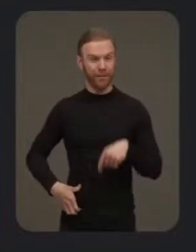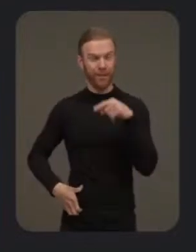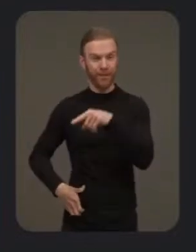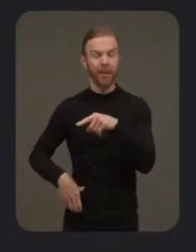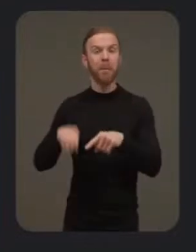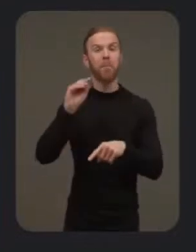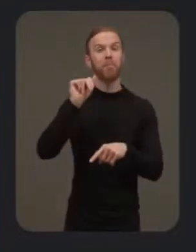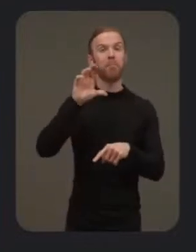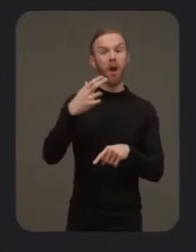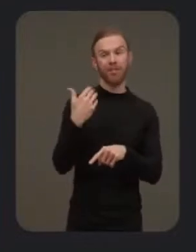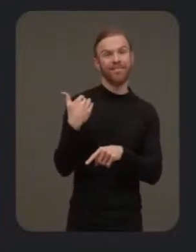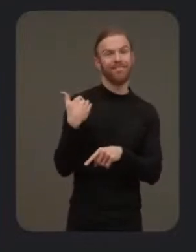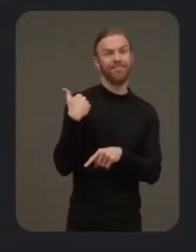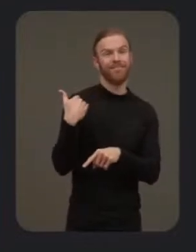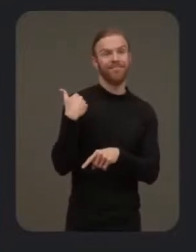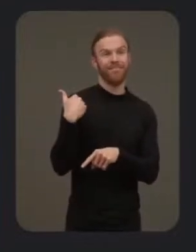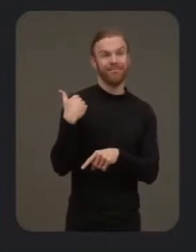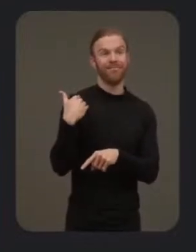Yeah.